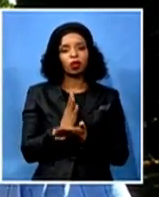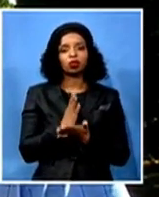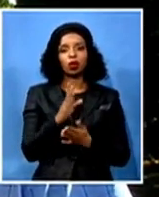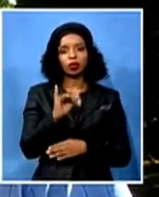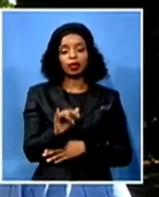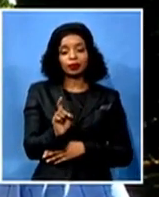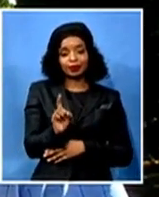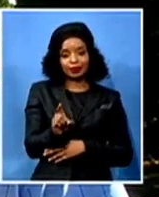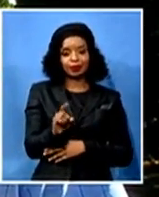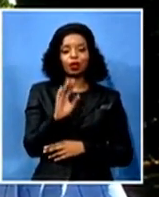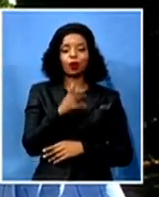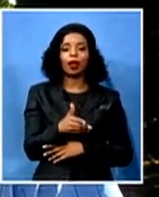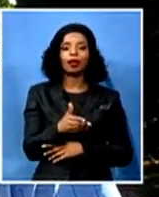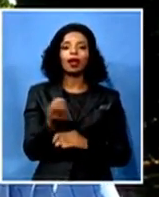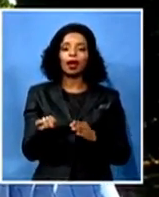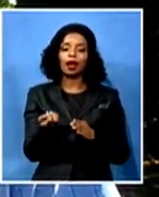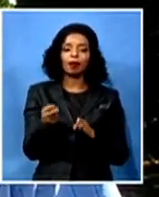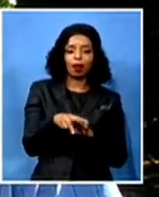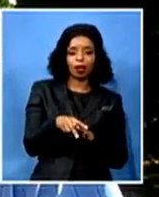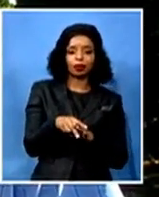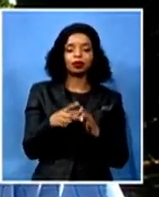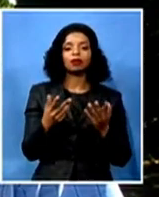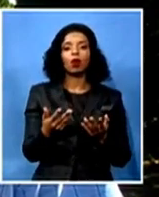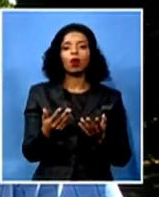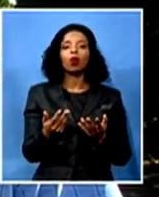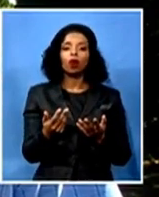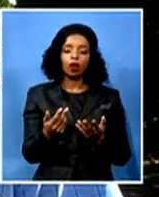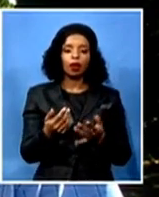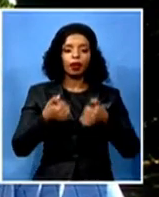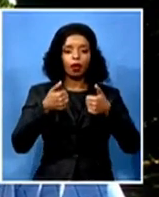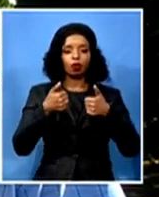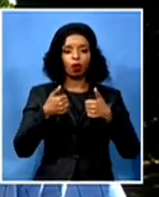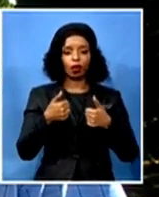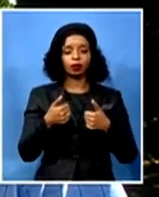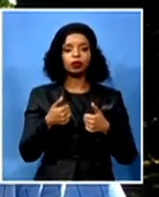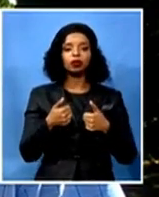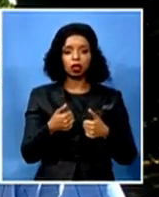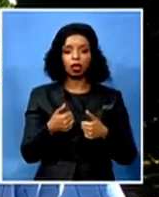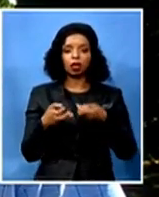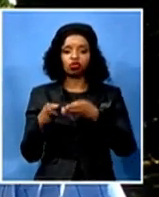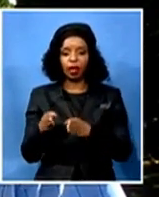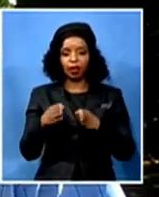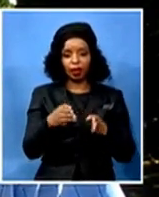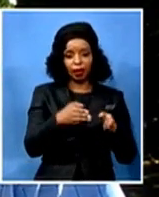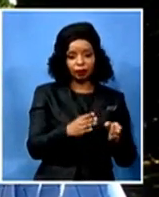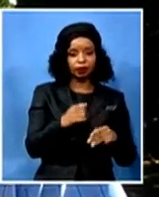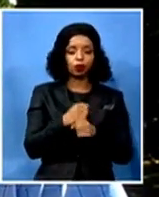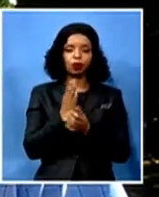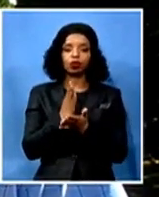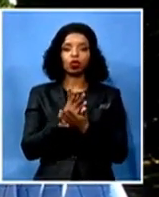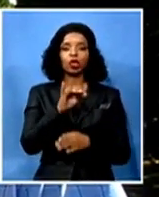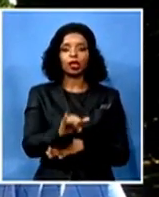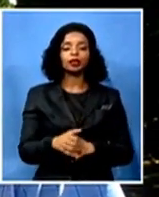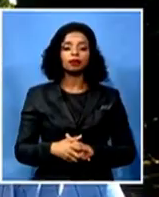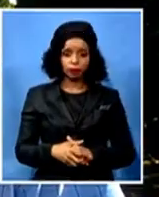correct channels to make sure that the citrus industry can still grow and hopefully